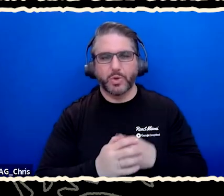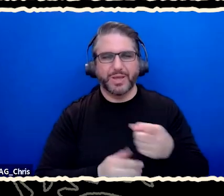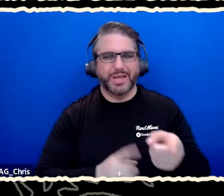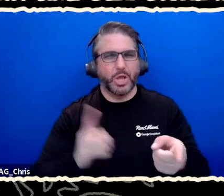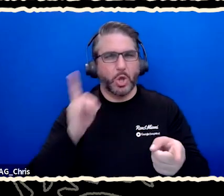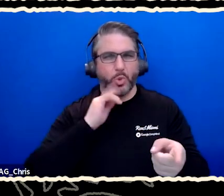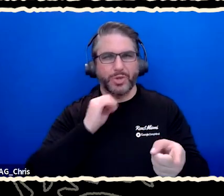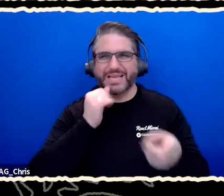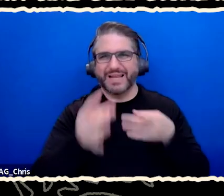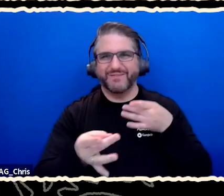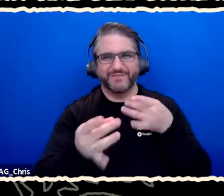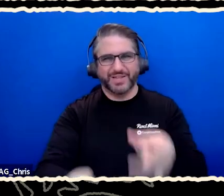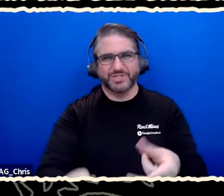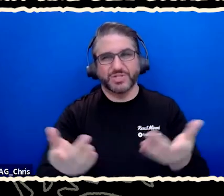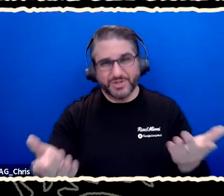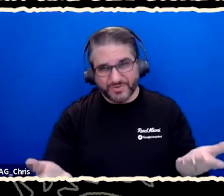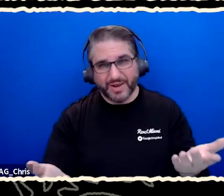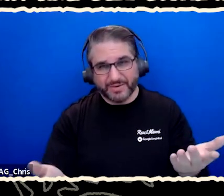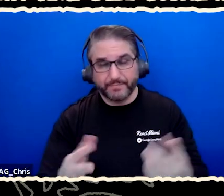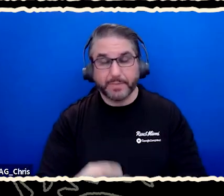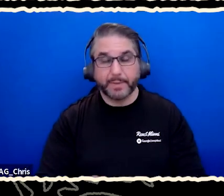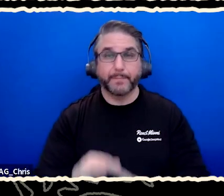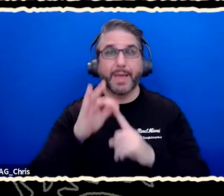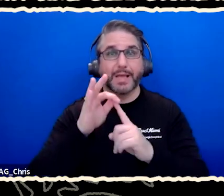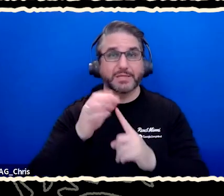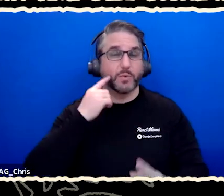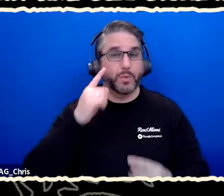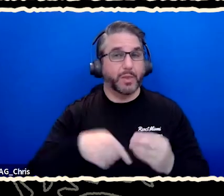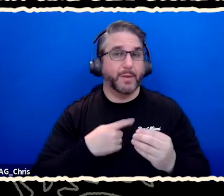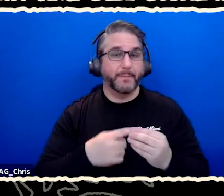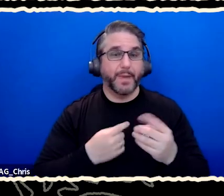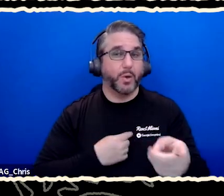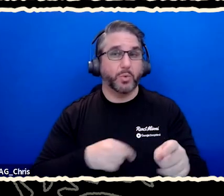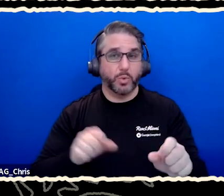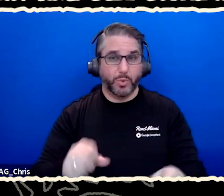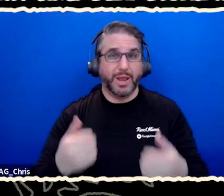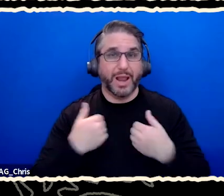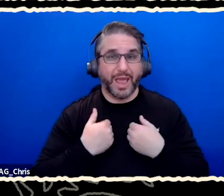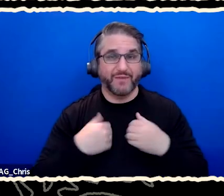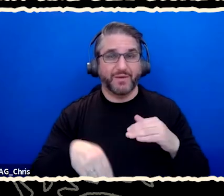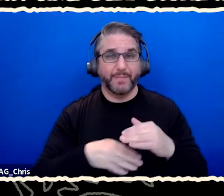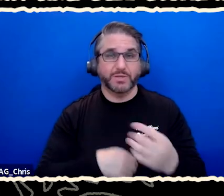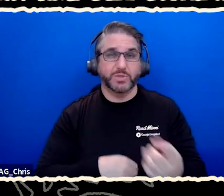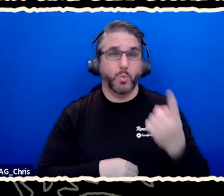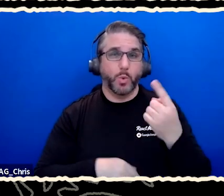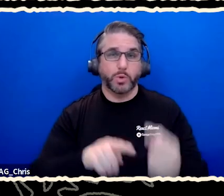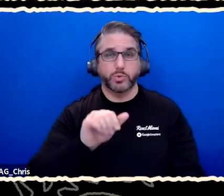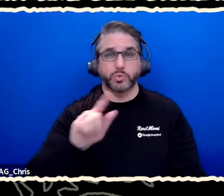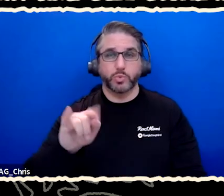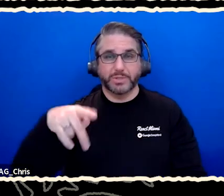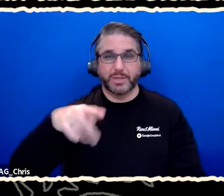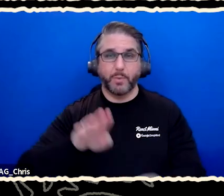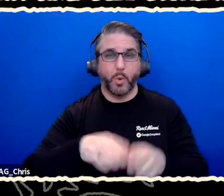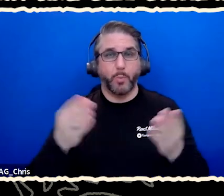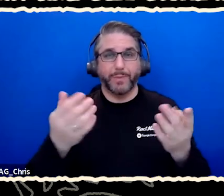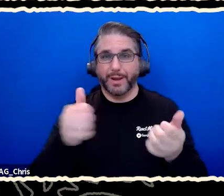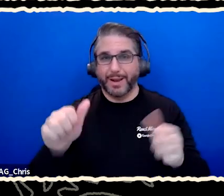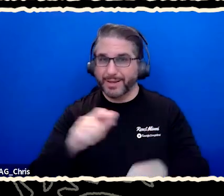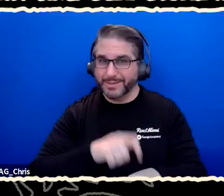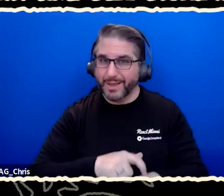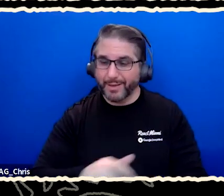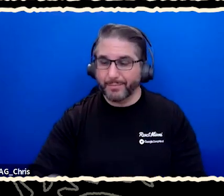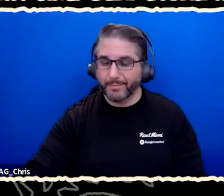inefficient, especially that if you consider that you can have only one tooltip open at a time.